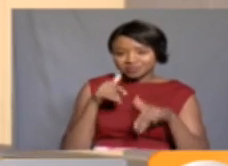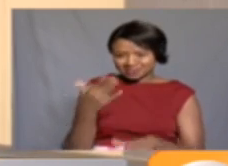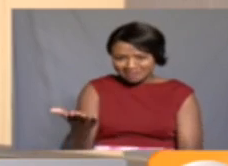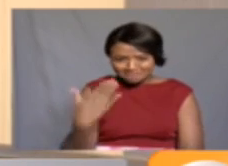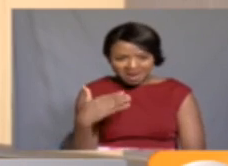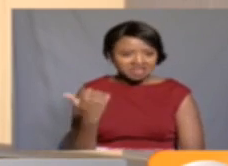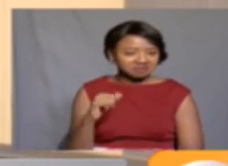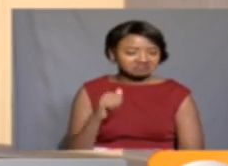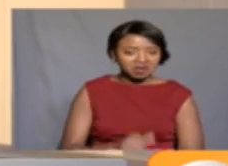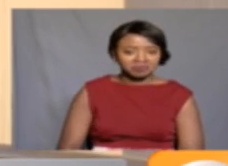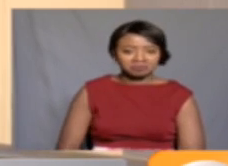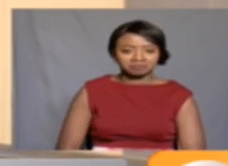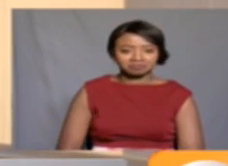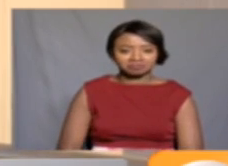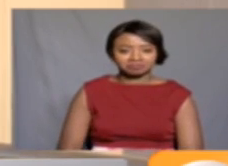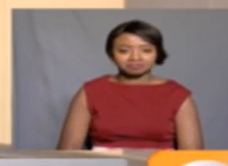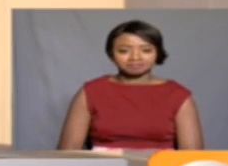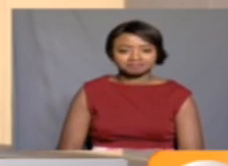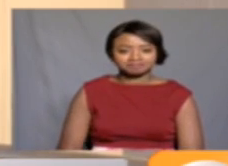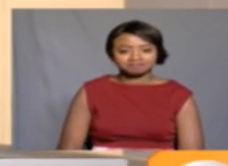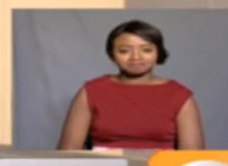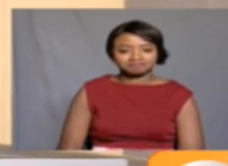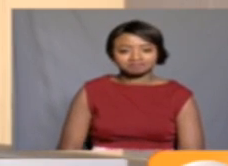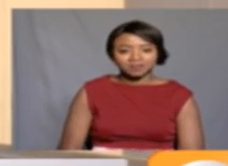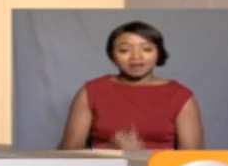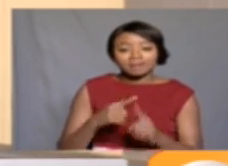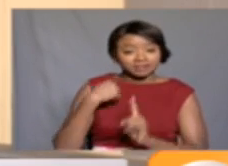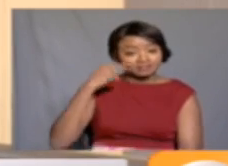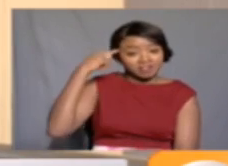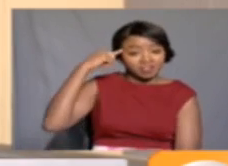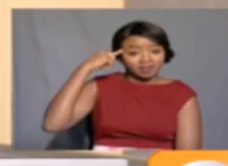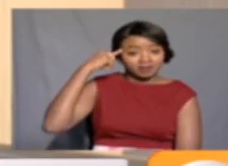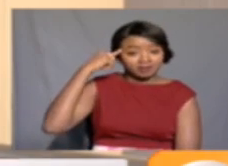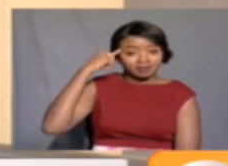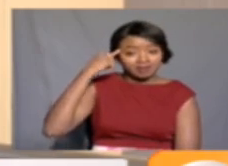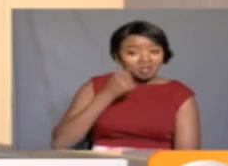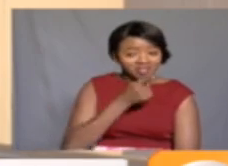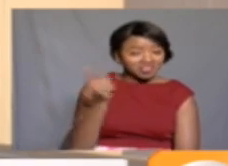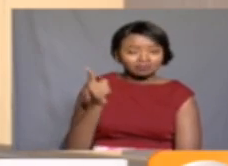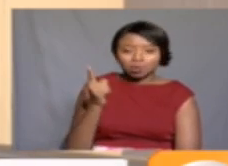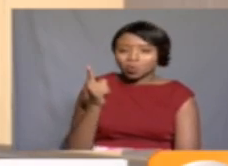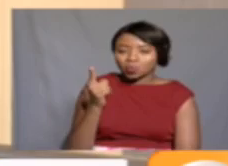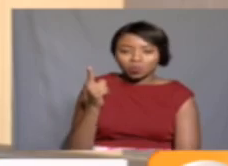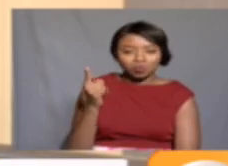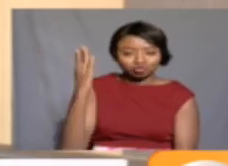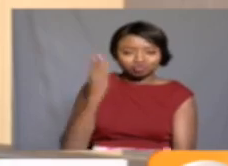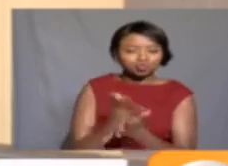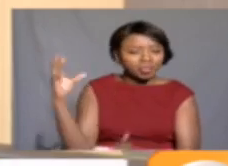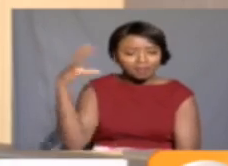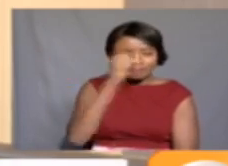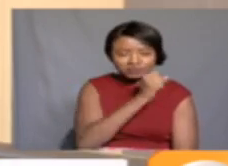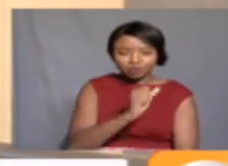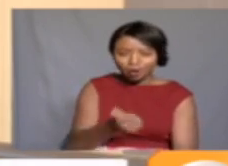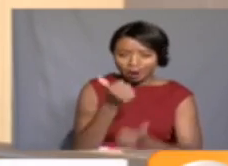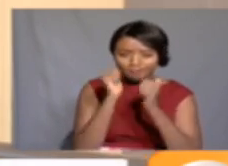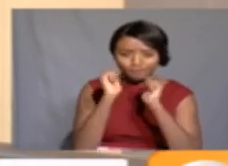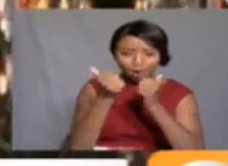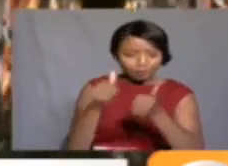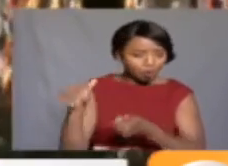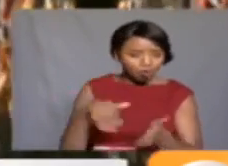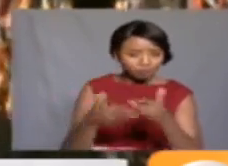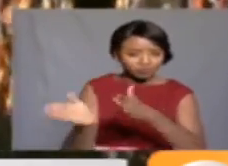receive their reply. And I think they are really missing on a great